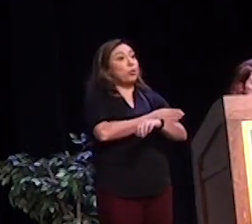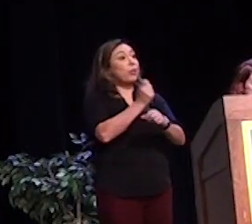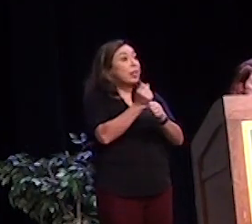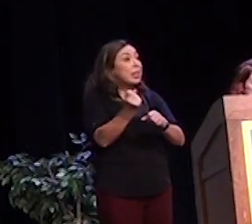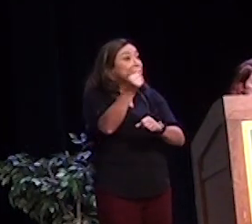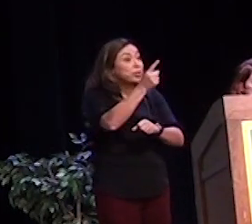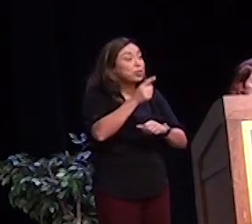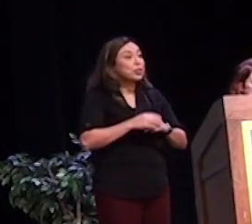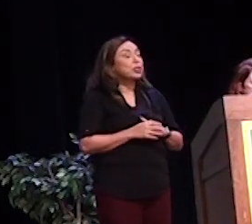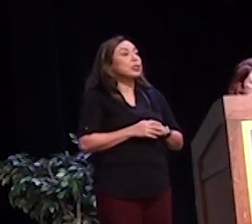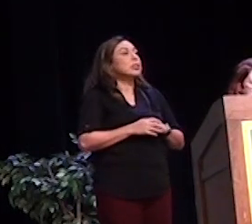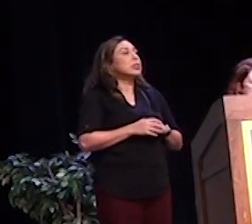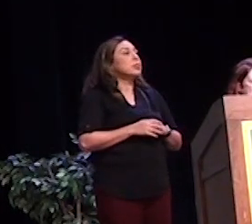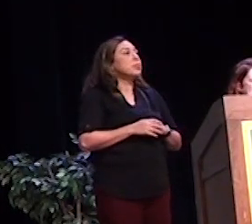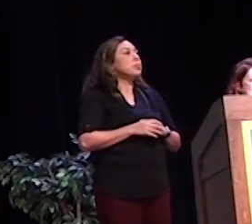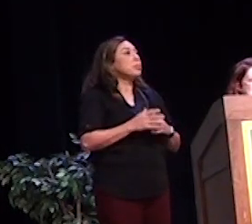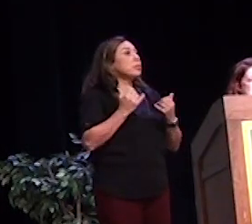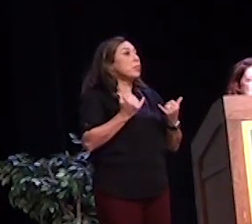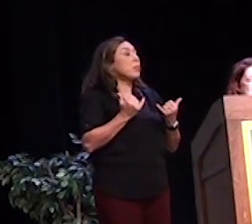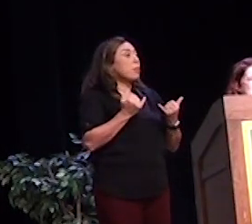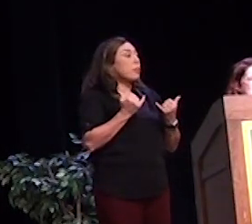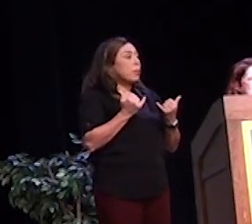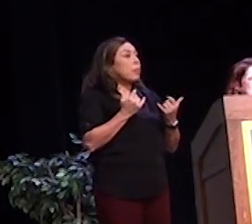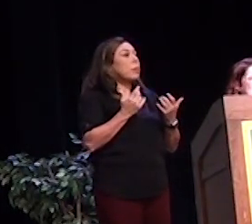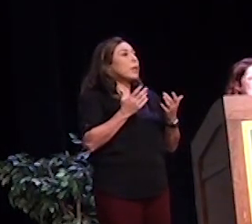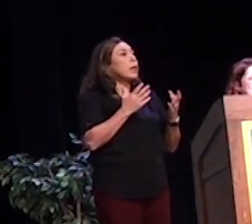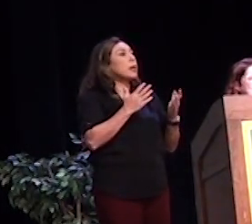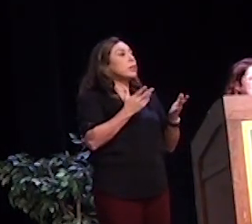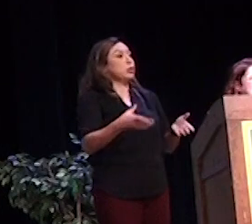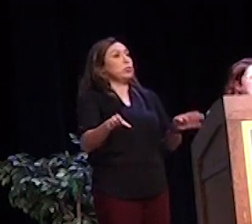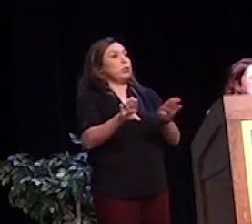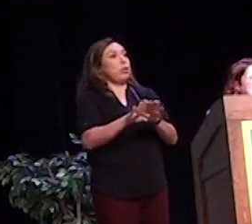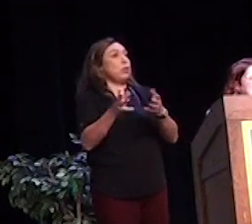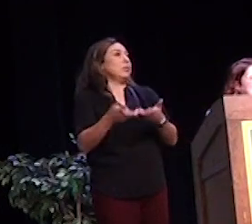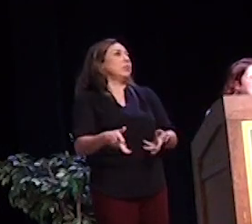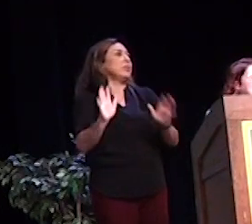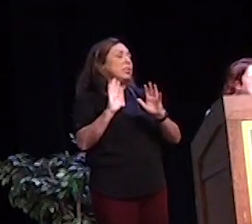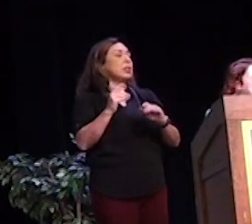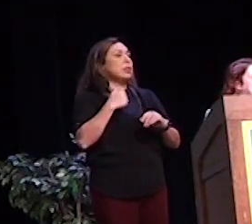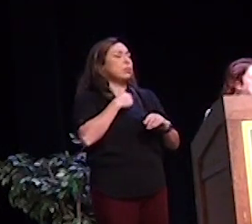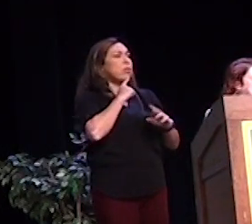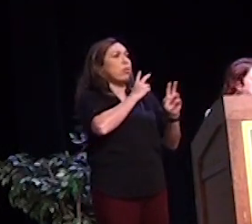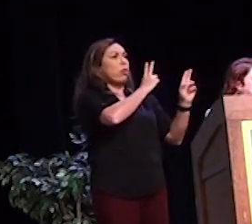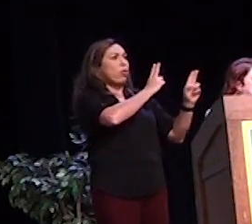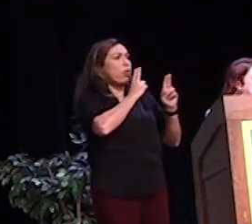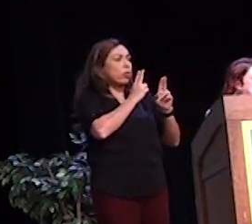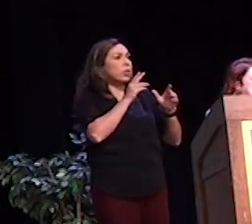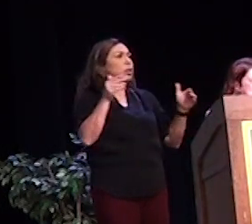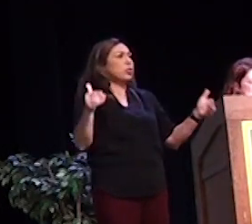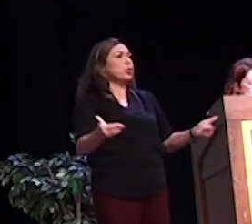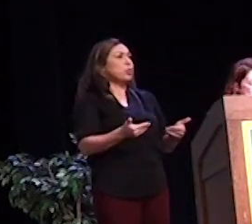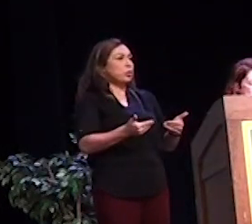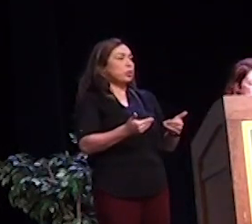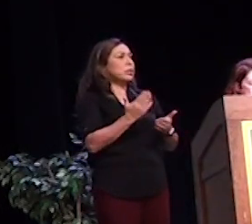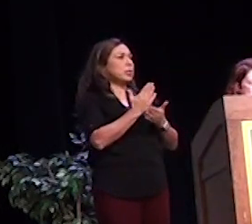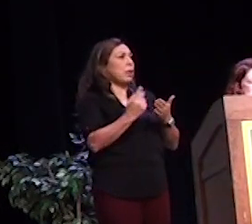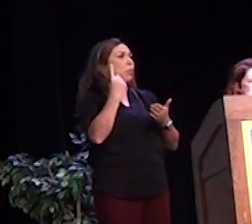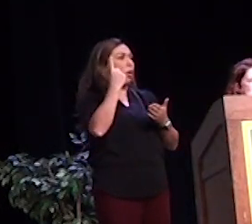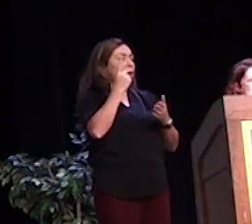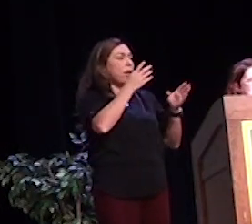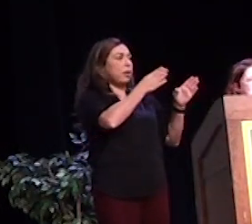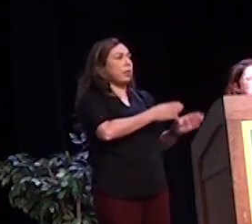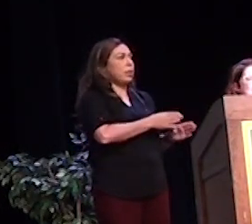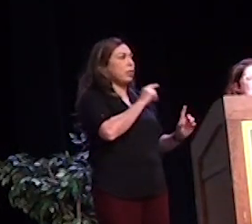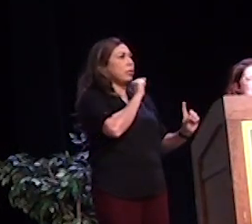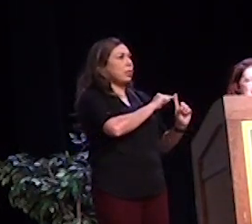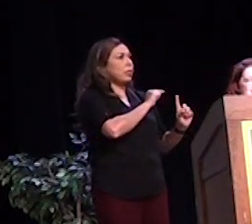year. But now, to bring us to a close, I am so honored to introduce someone